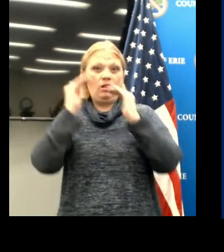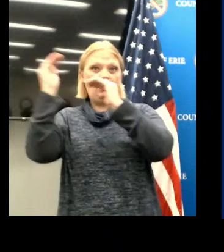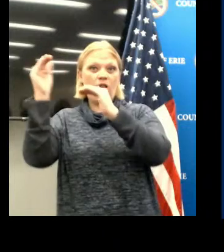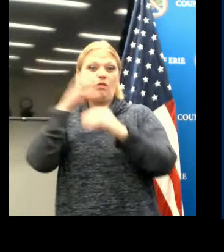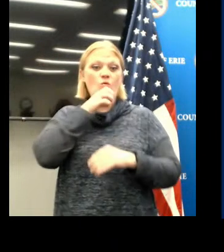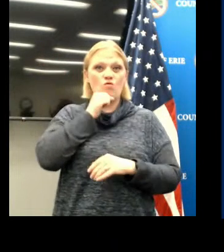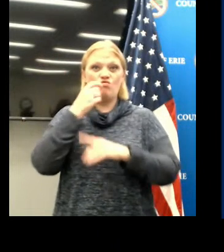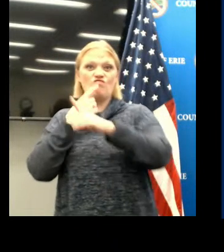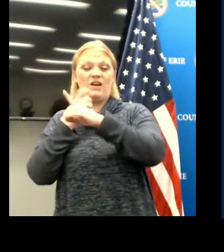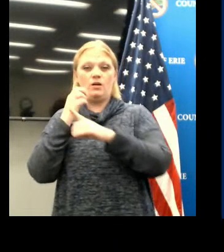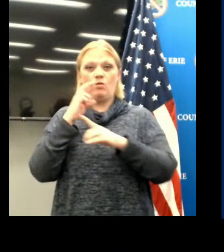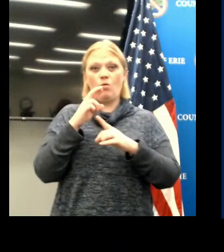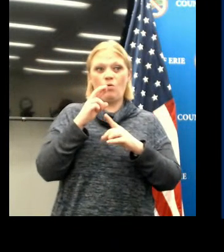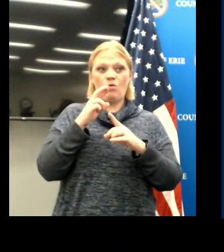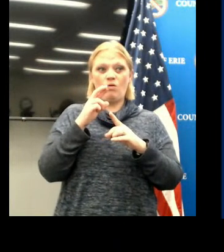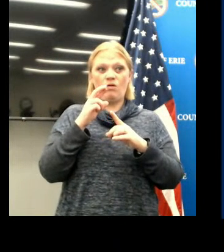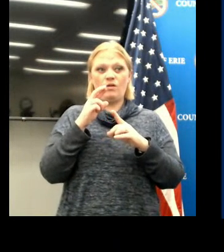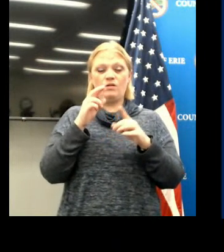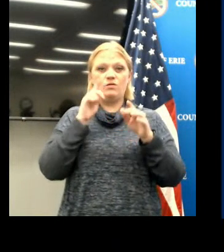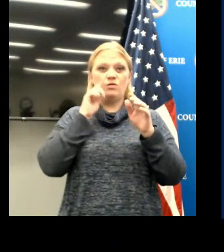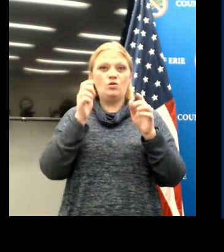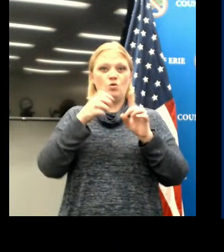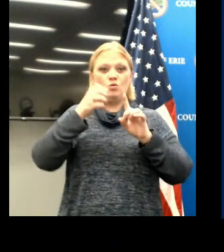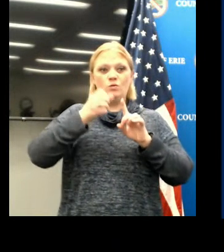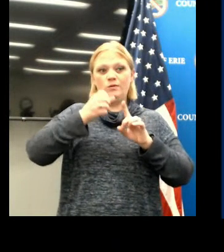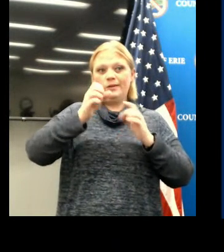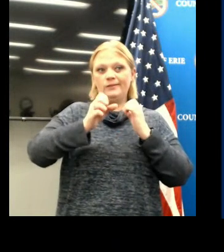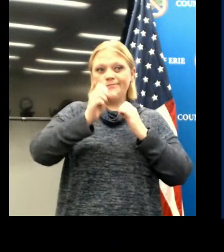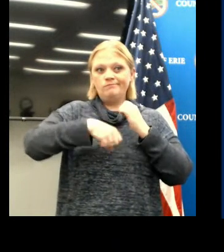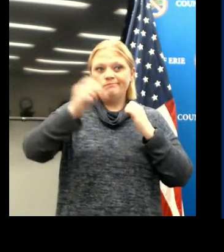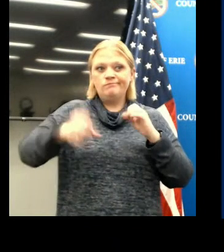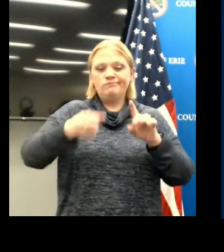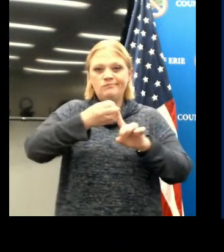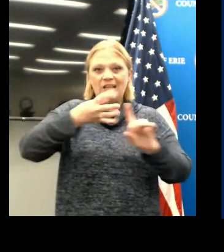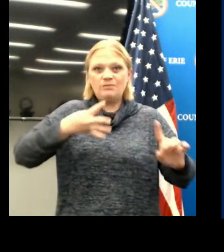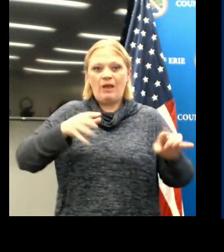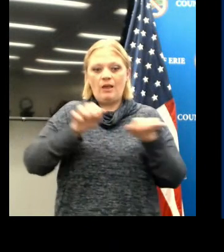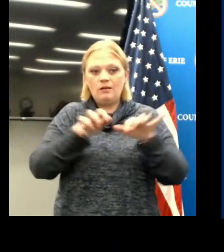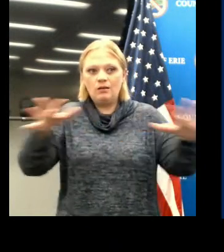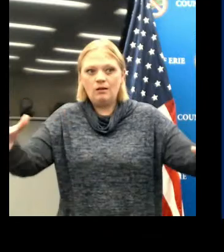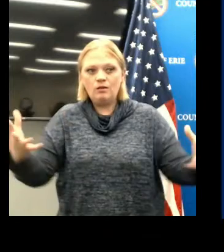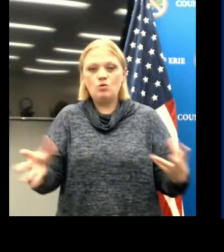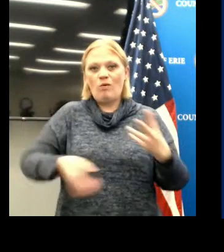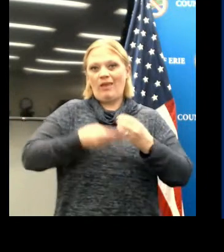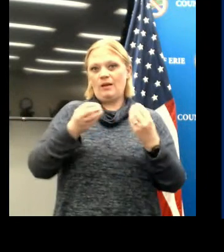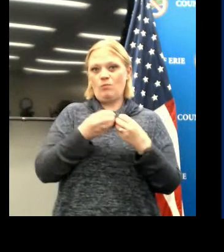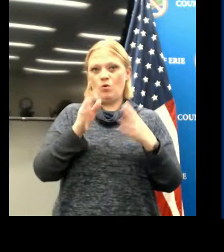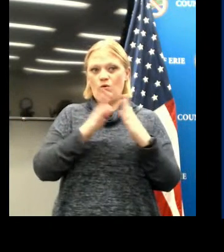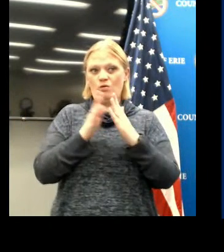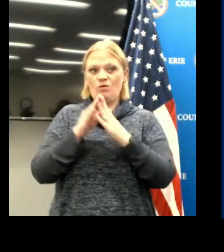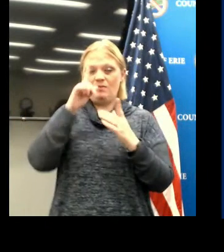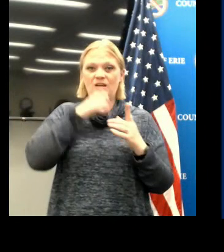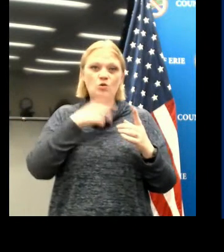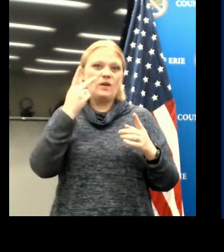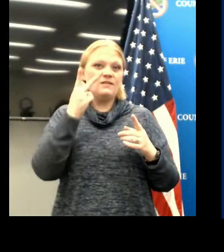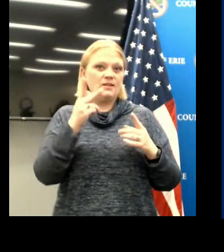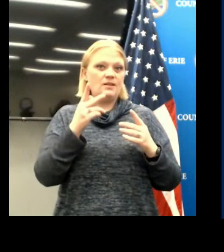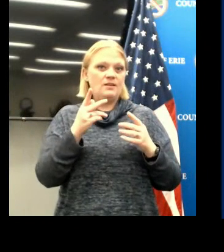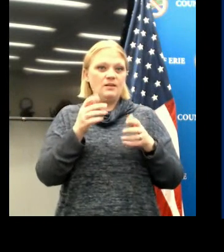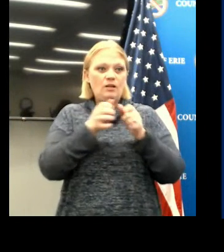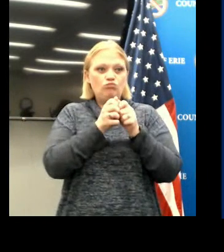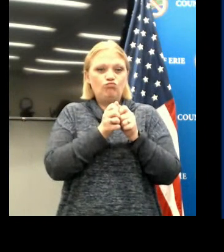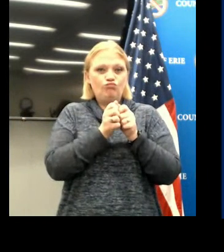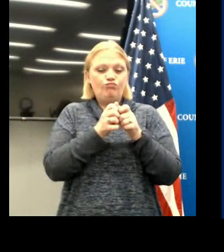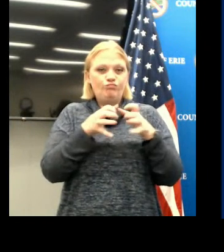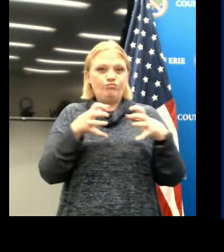or whether there'll be an expansion of the yellow microcluster zone for other communities, because we have seen growth in other communities that we've